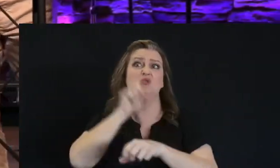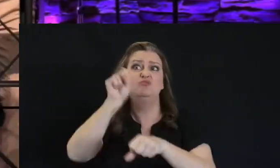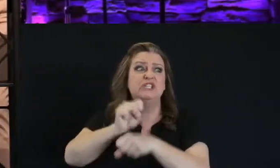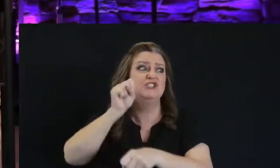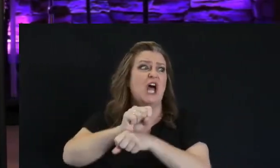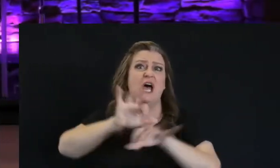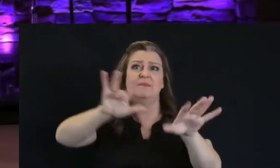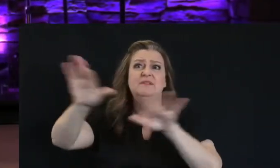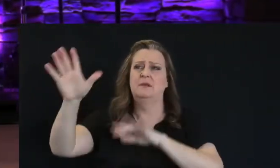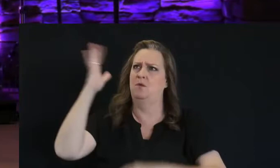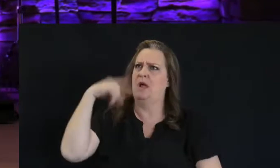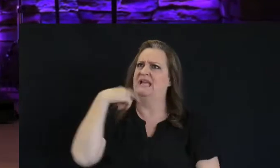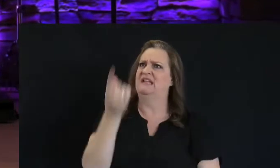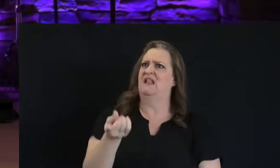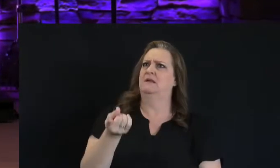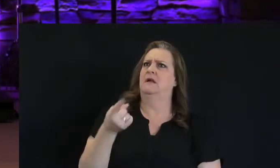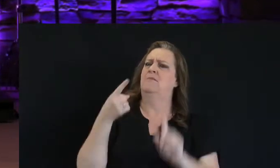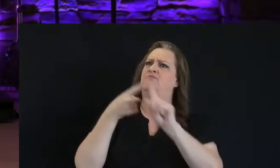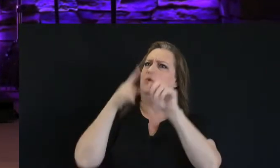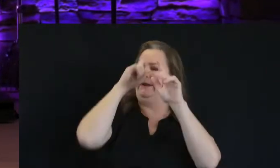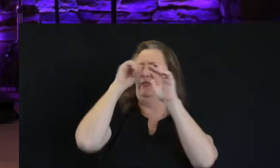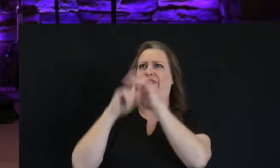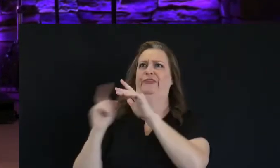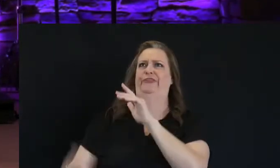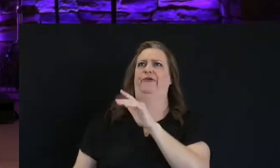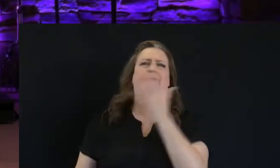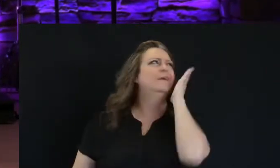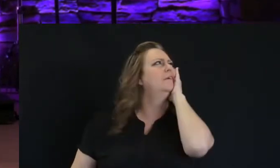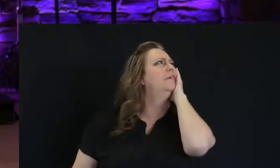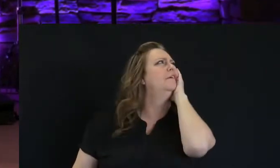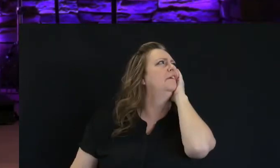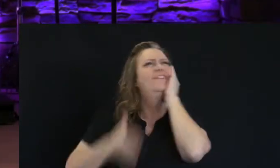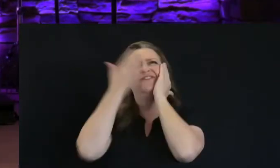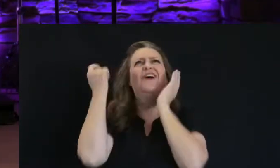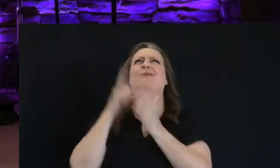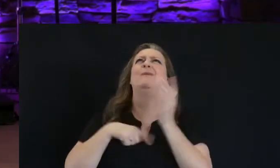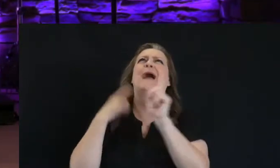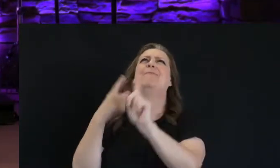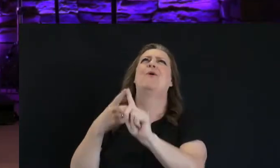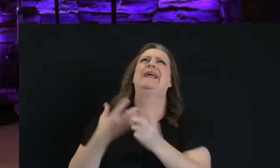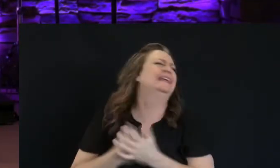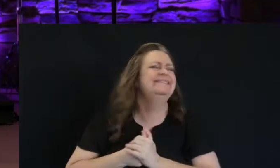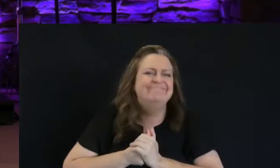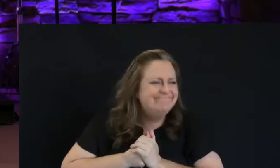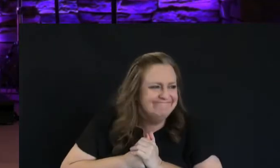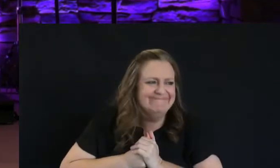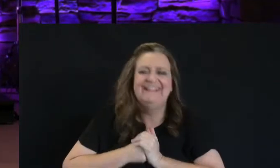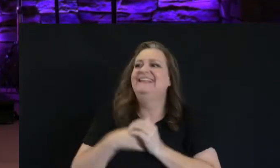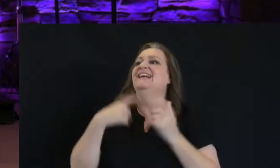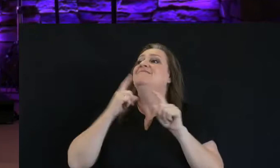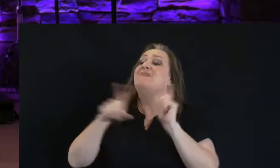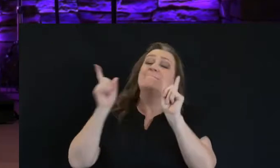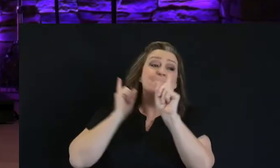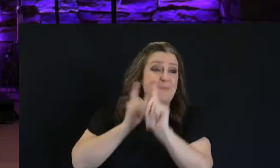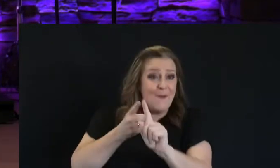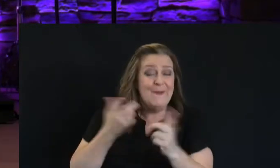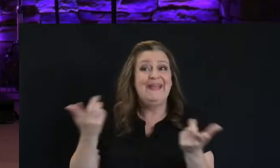I don't know why I'm telling you that. I had a point there, but I lost it, so I'm not sure what it was. But the point is, I guess, is that